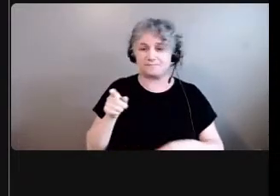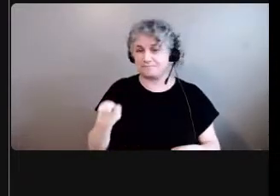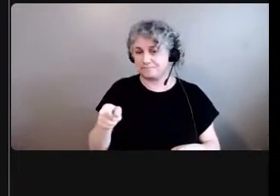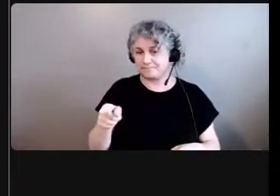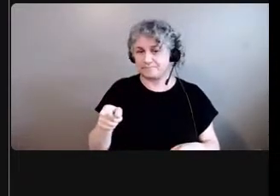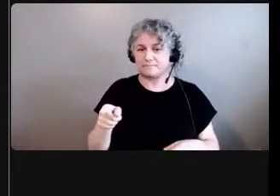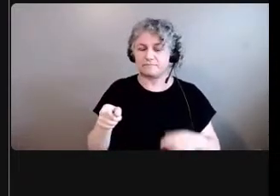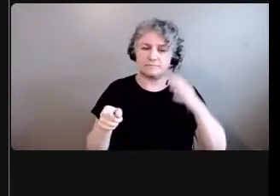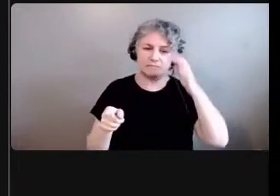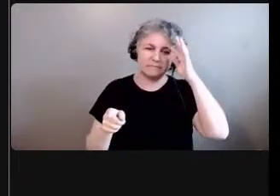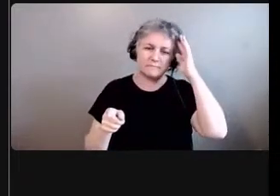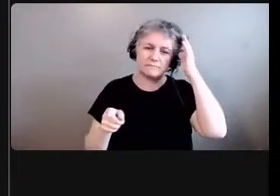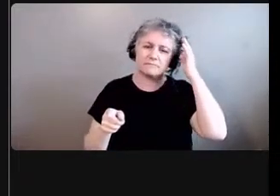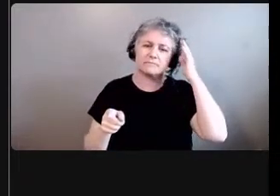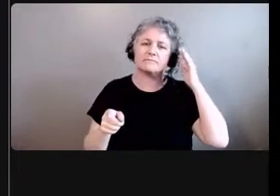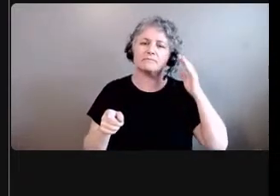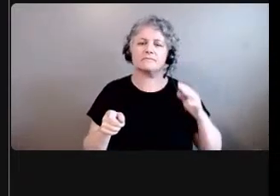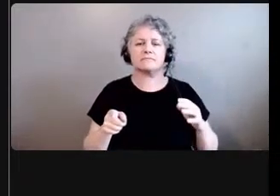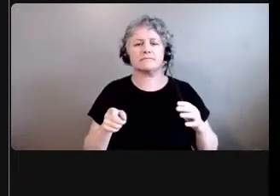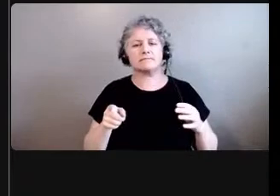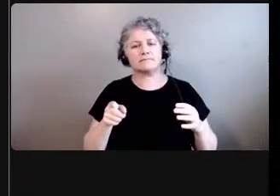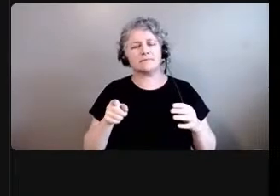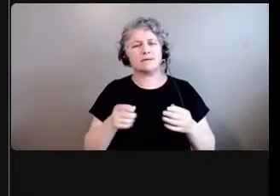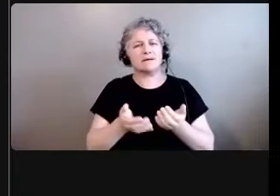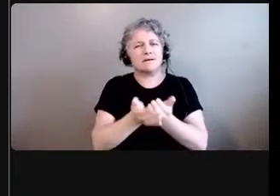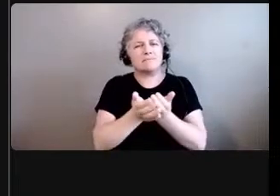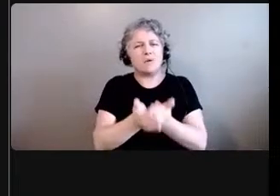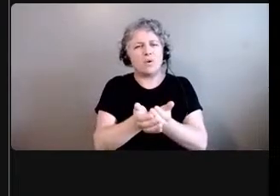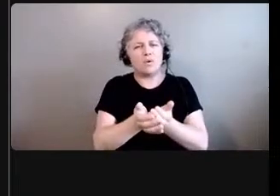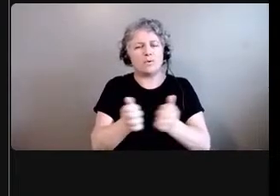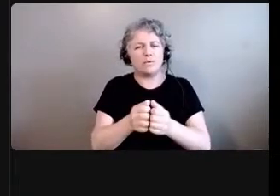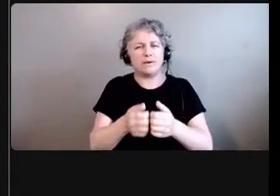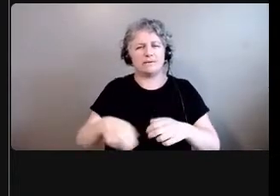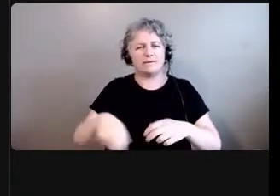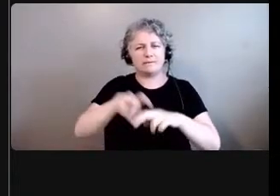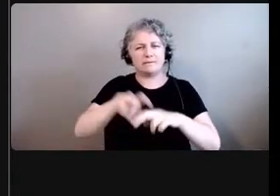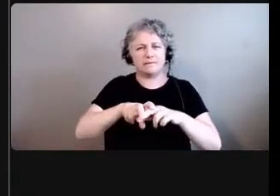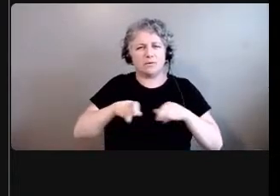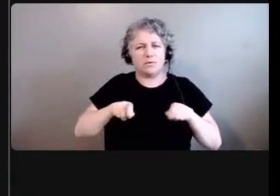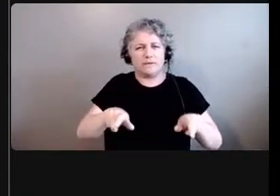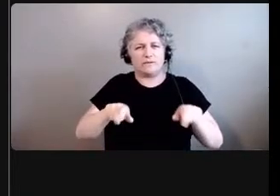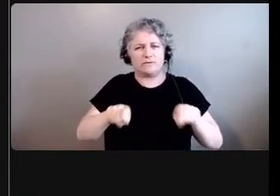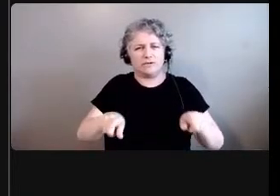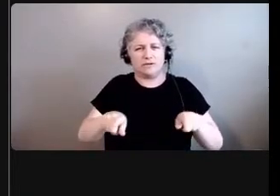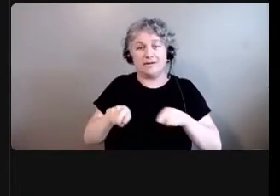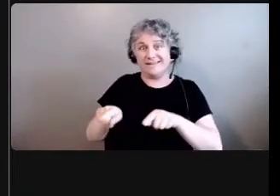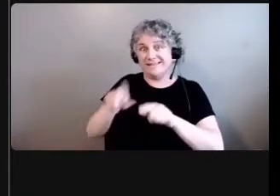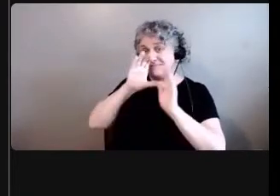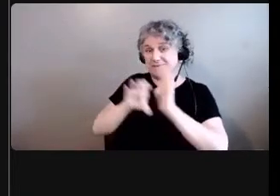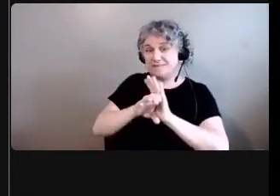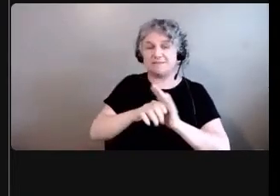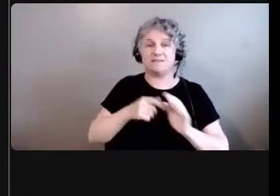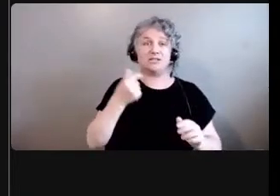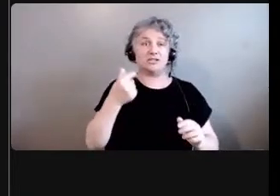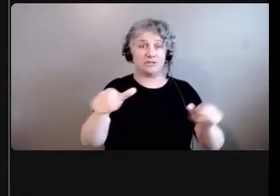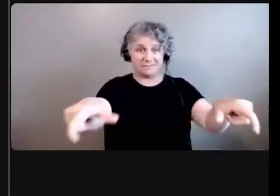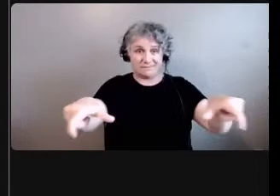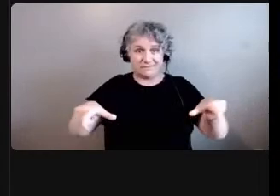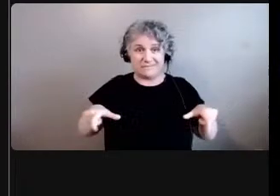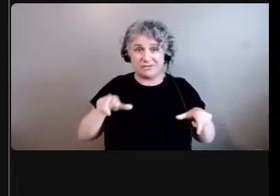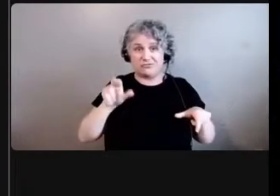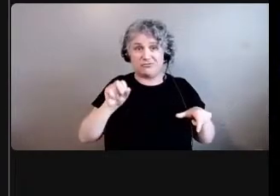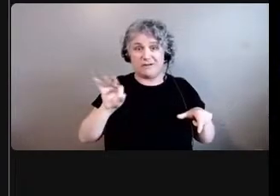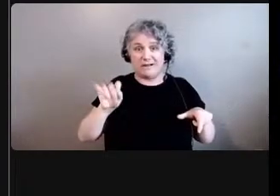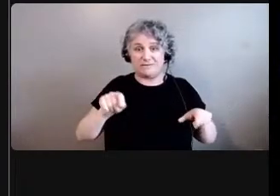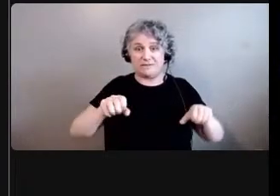the folding wheelchair ramp for boating. So this picture is an image of a green raft with blue oars in the water and a